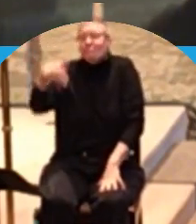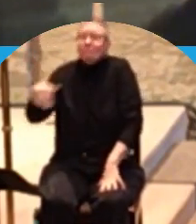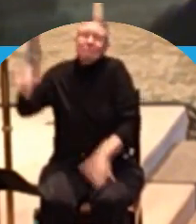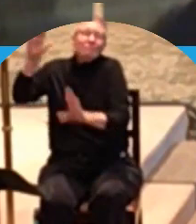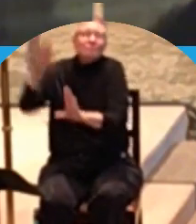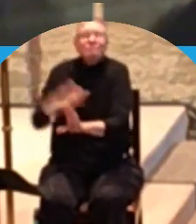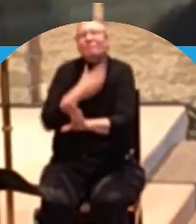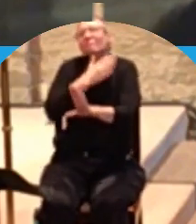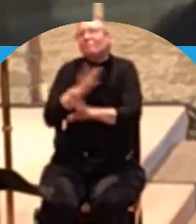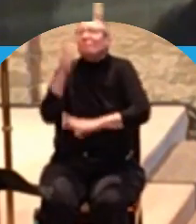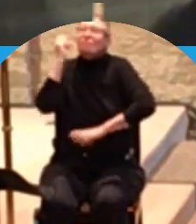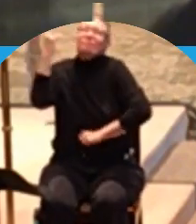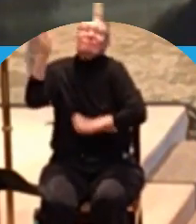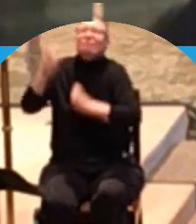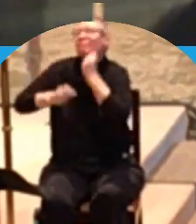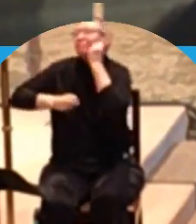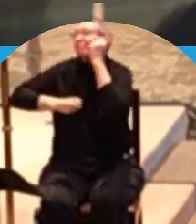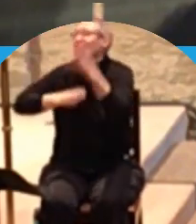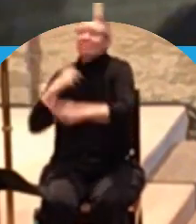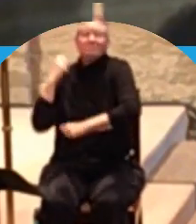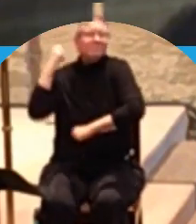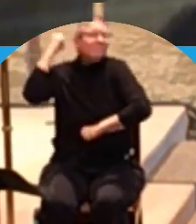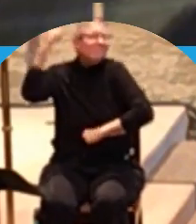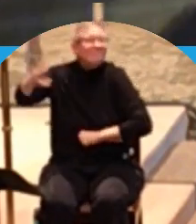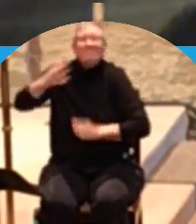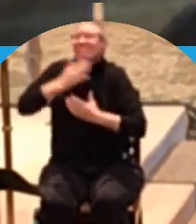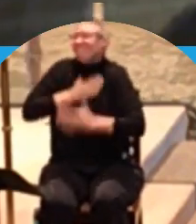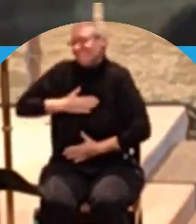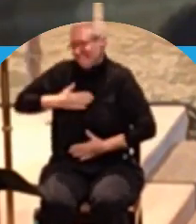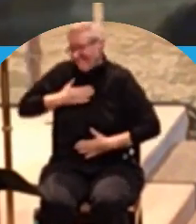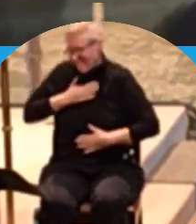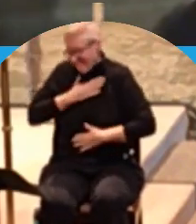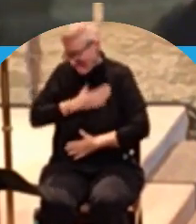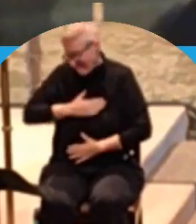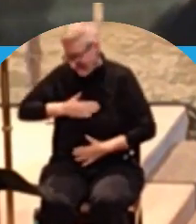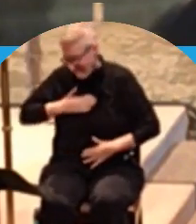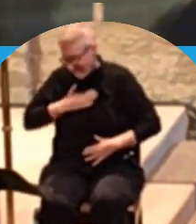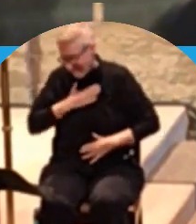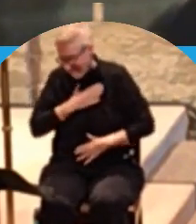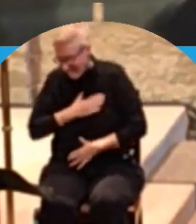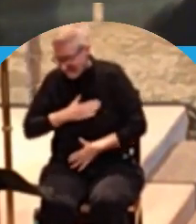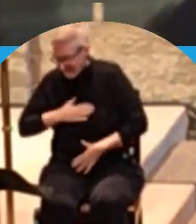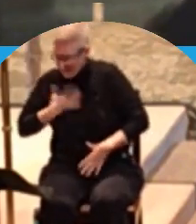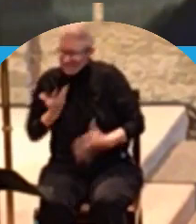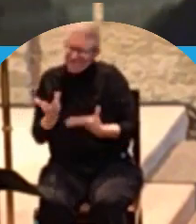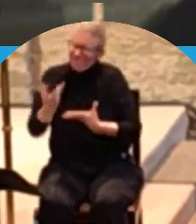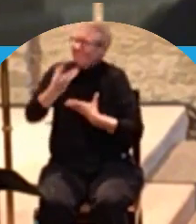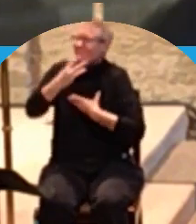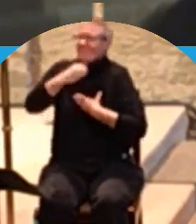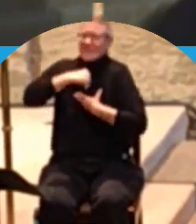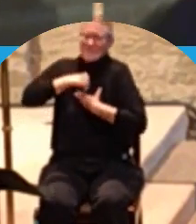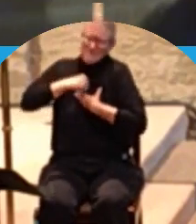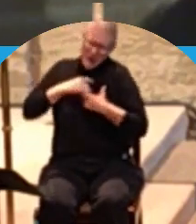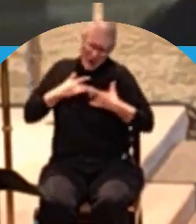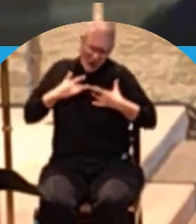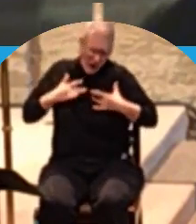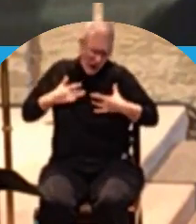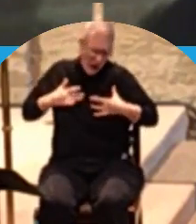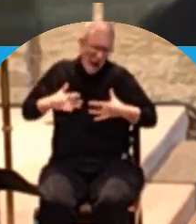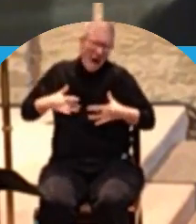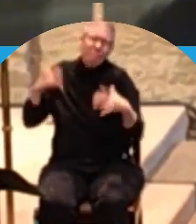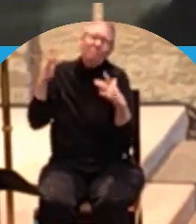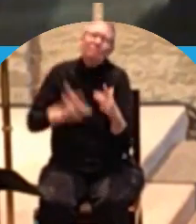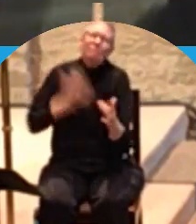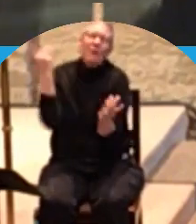that came out of the street. And I knew that my heart was free as a